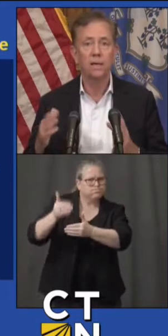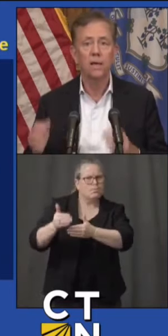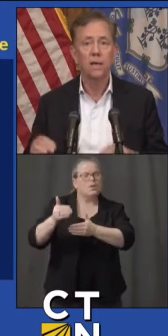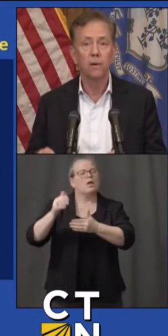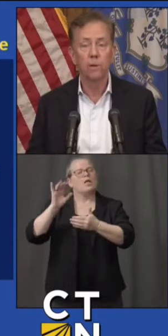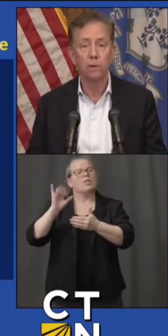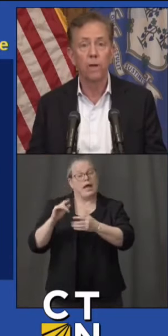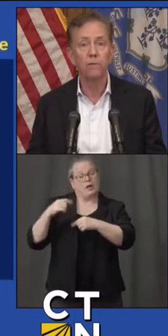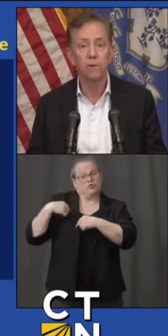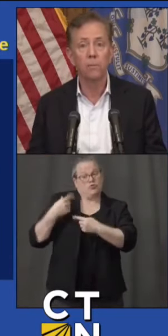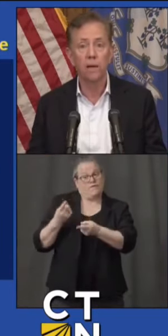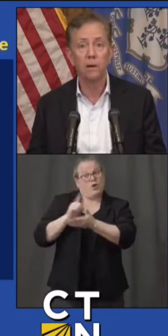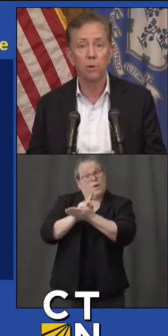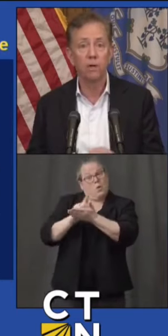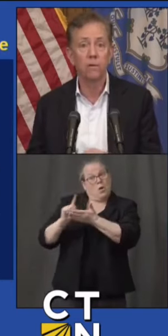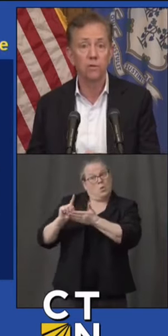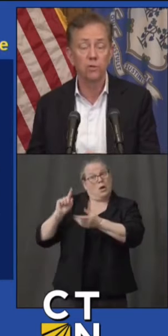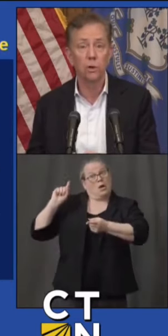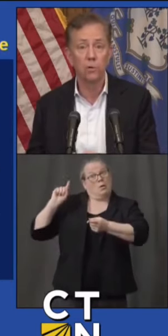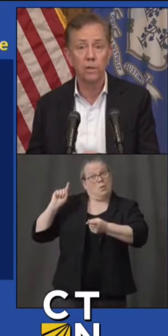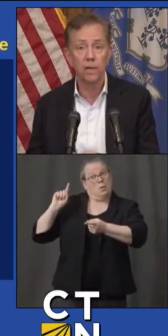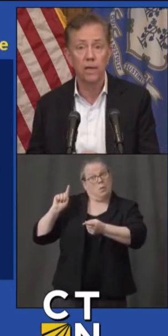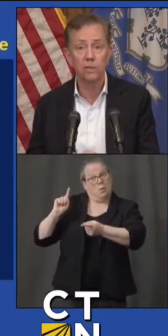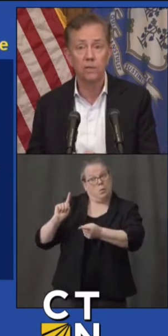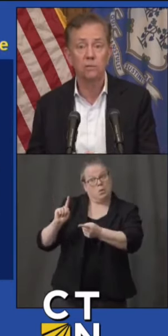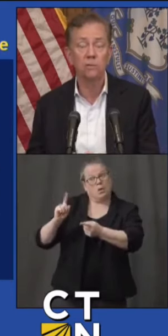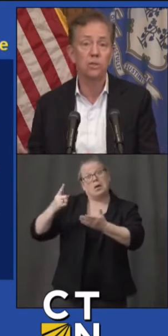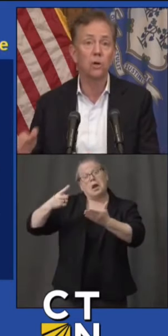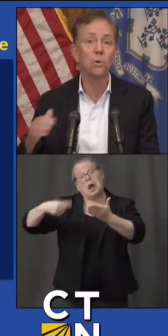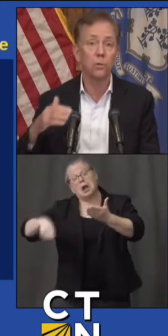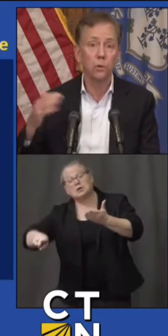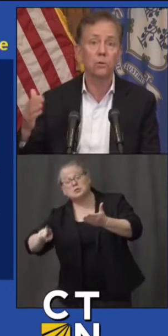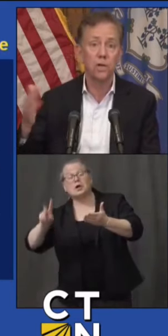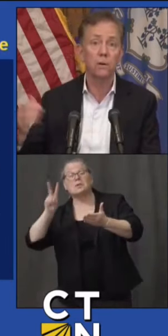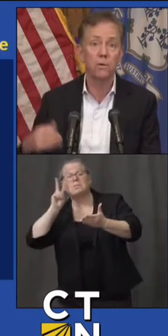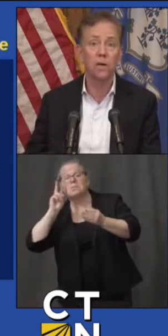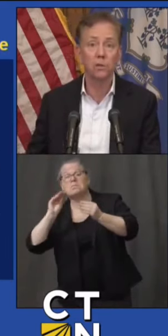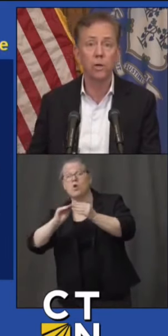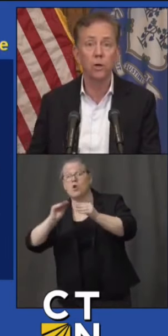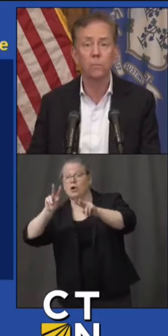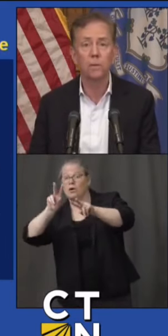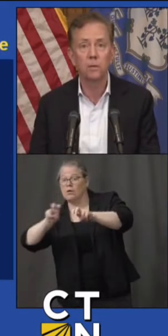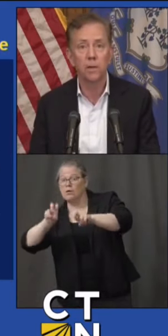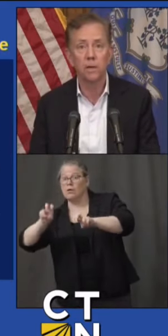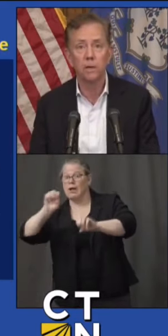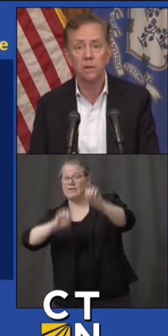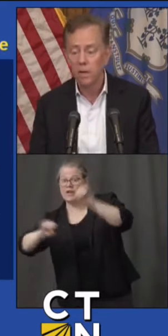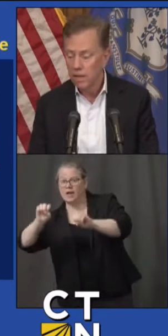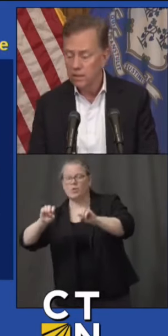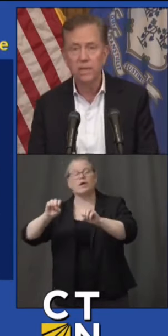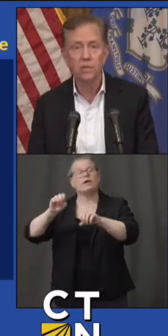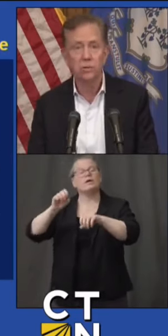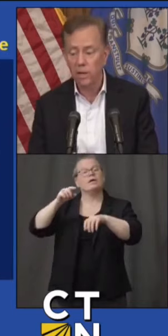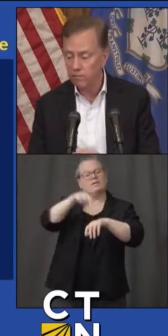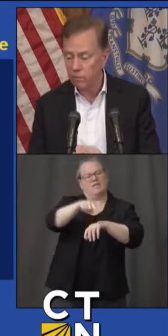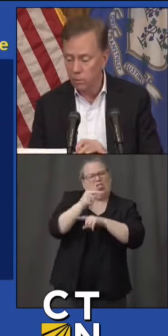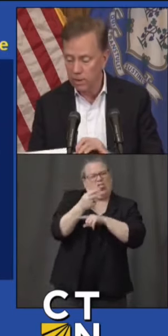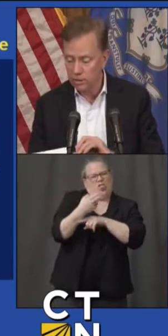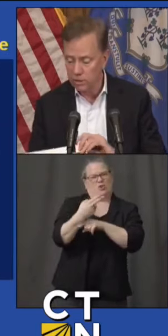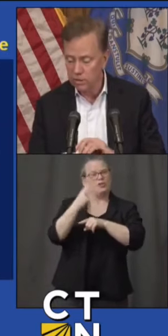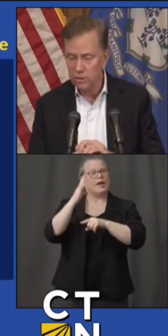that, and within a week from now, we'll give you stronger indications. As you know, on Thursday, we've got the Reopen Committee here to answer any